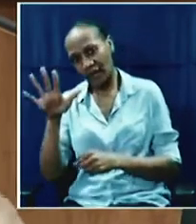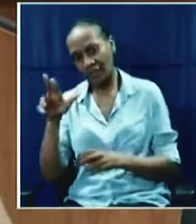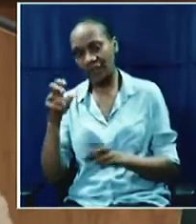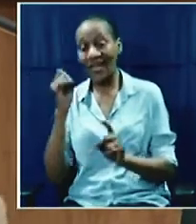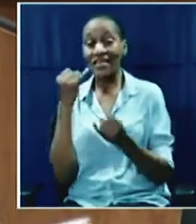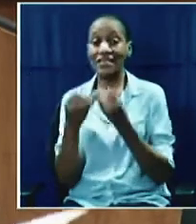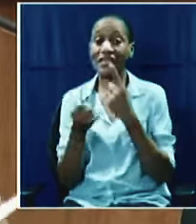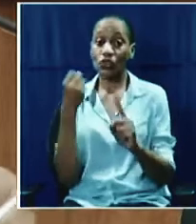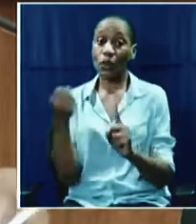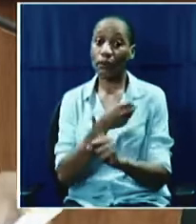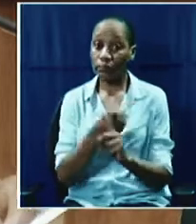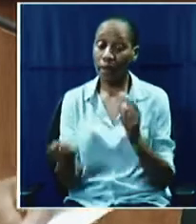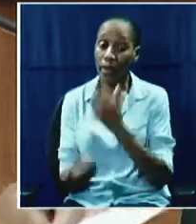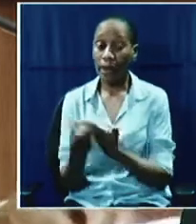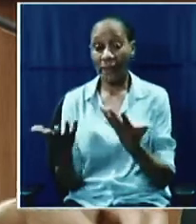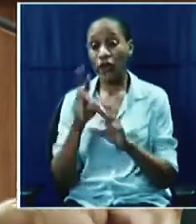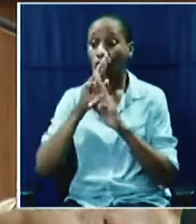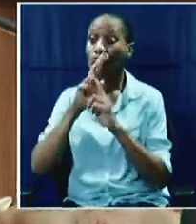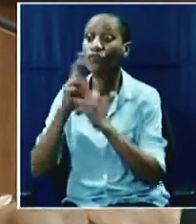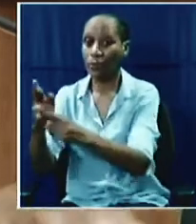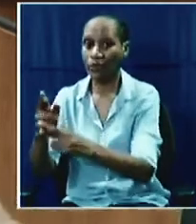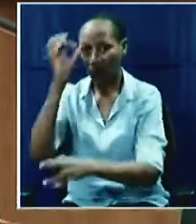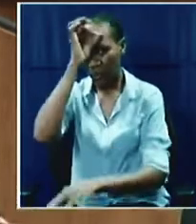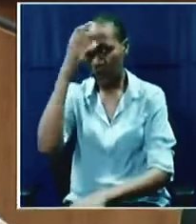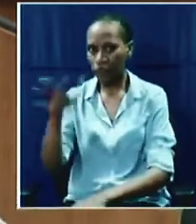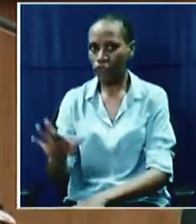offenses were reported in the police station.